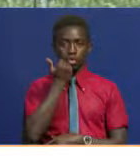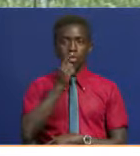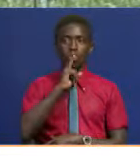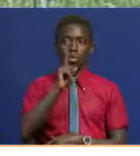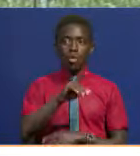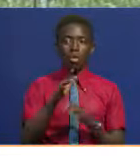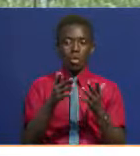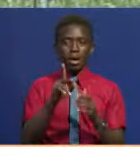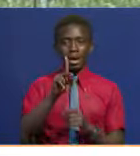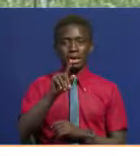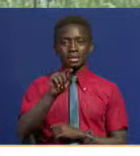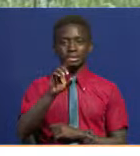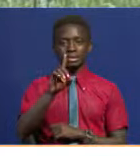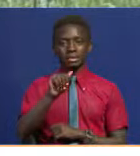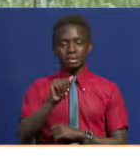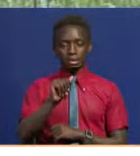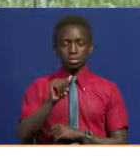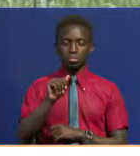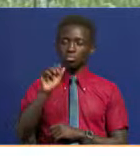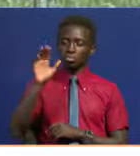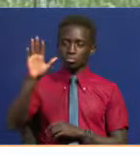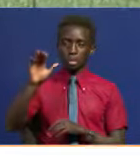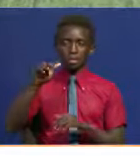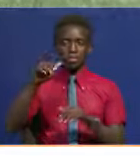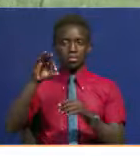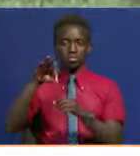factories held their grassroots elections.